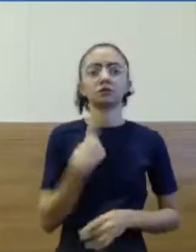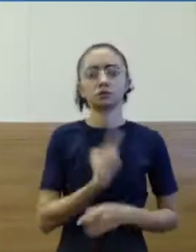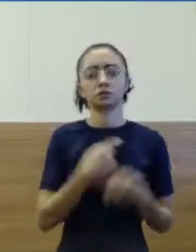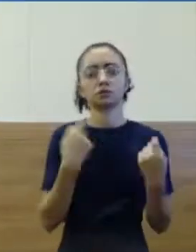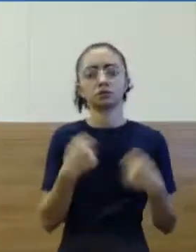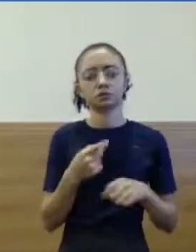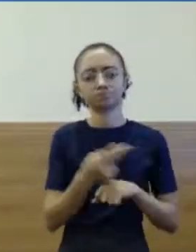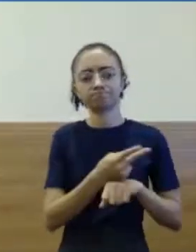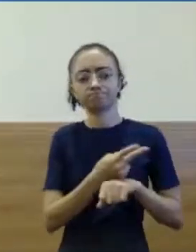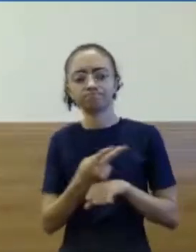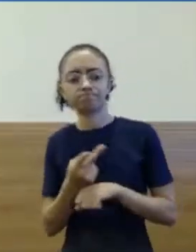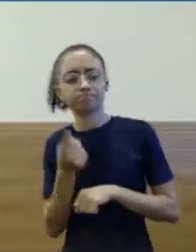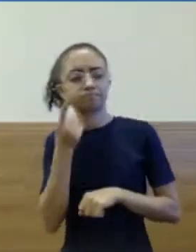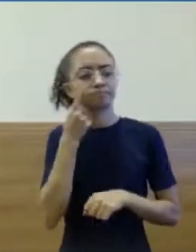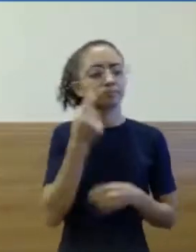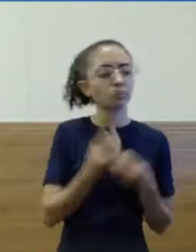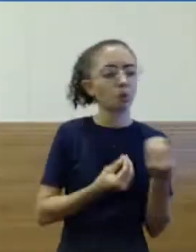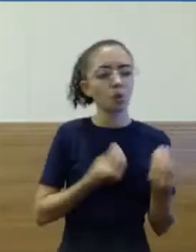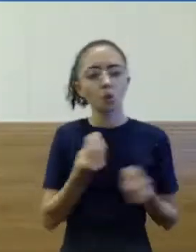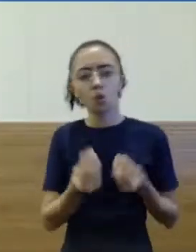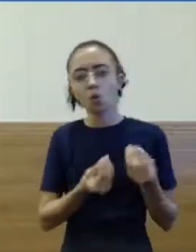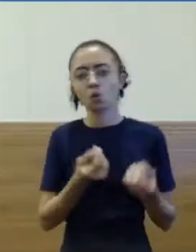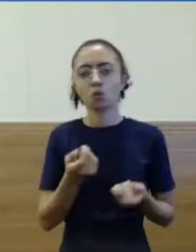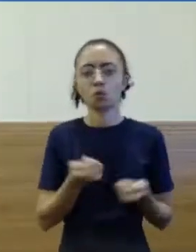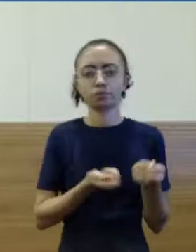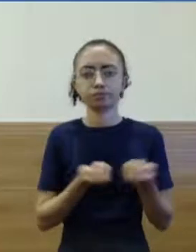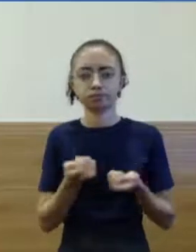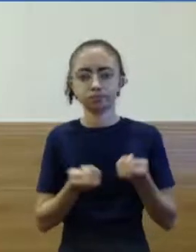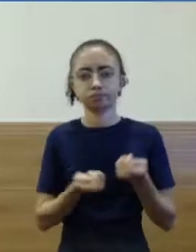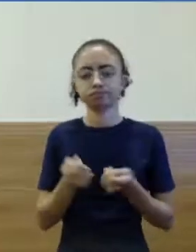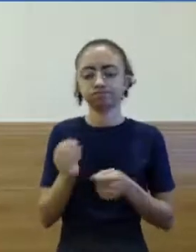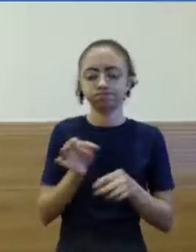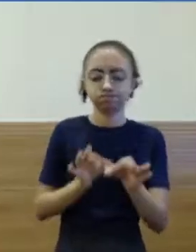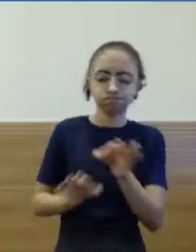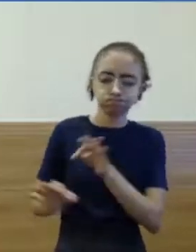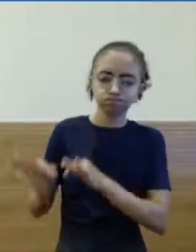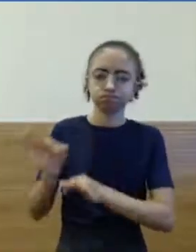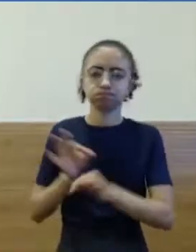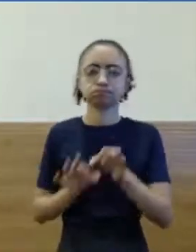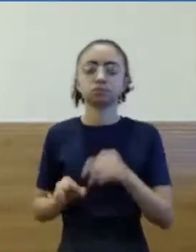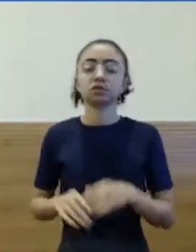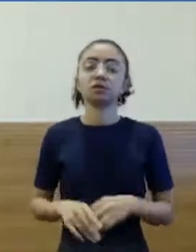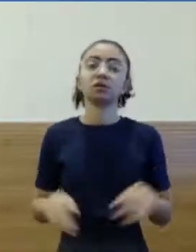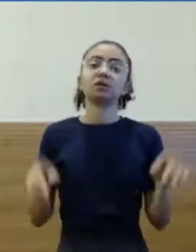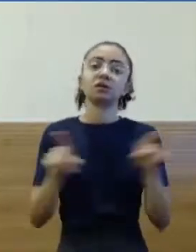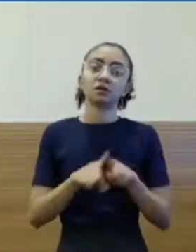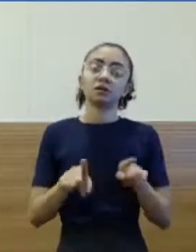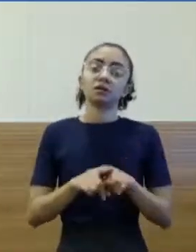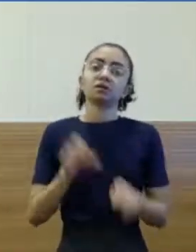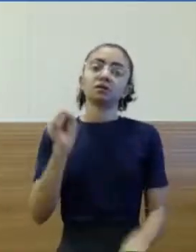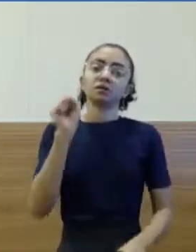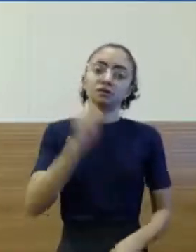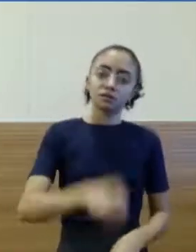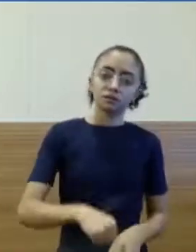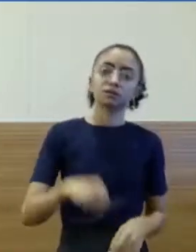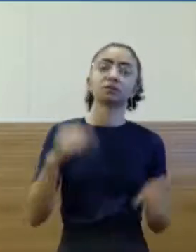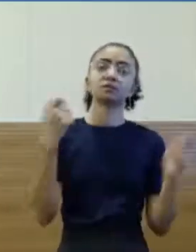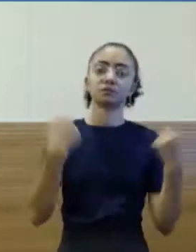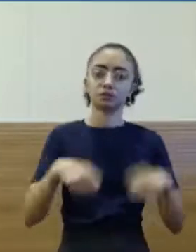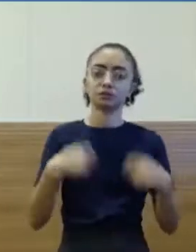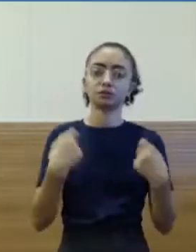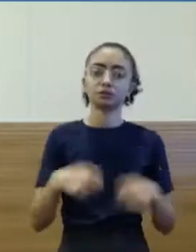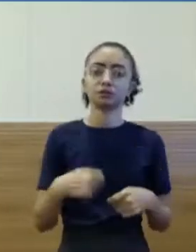articulate. And another theme is that if we need to find different ways